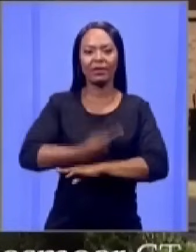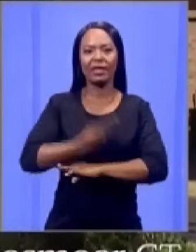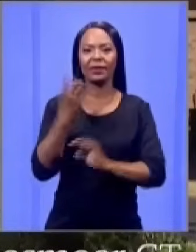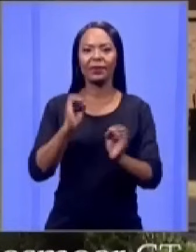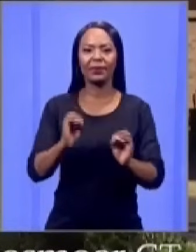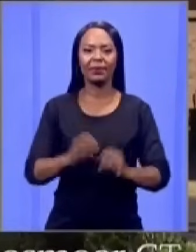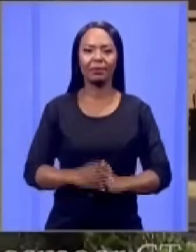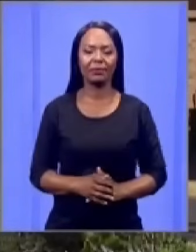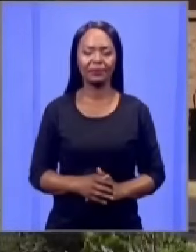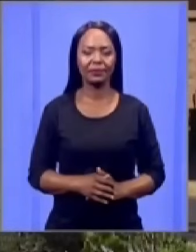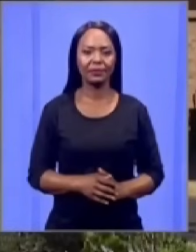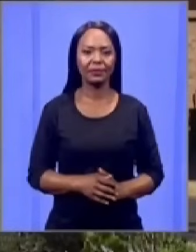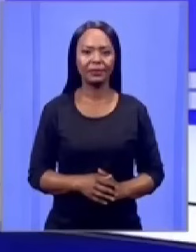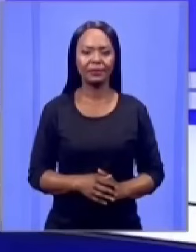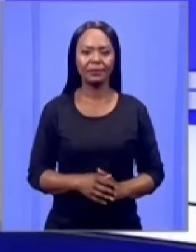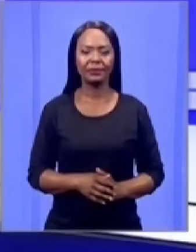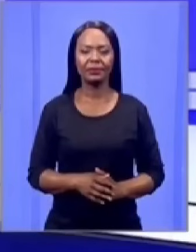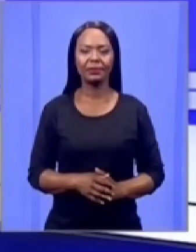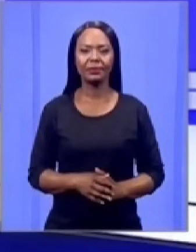fetileng.